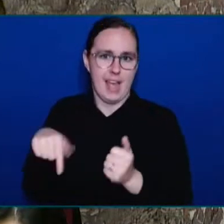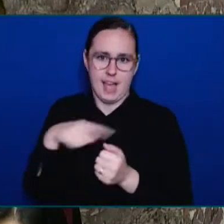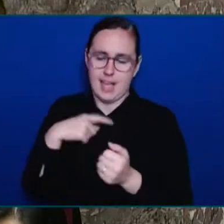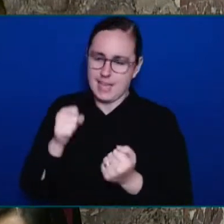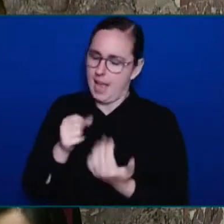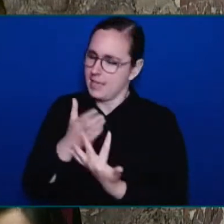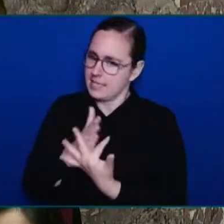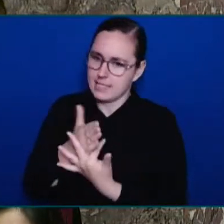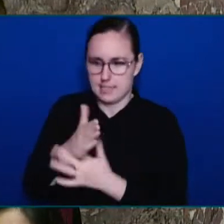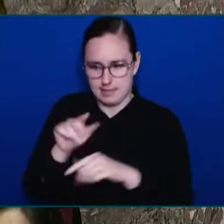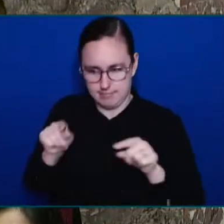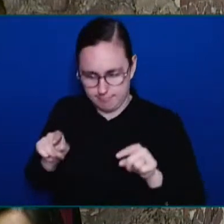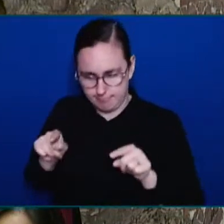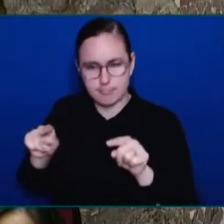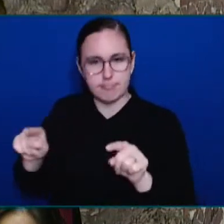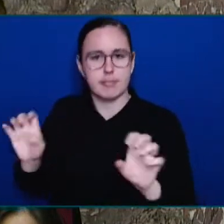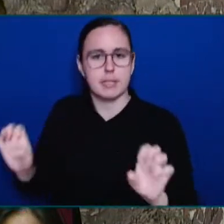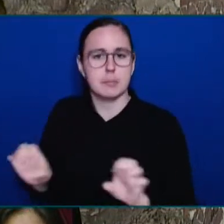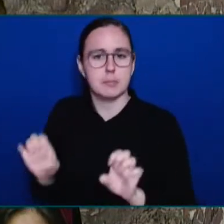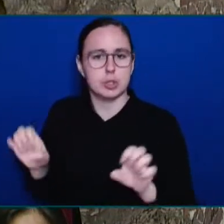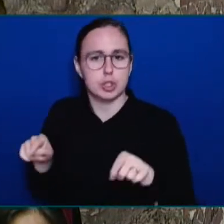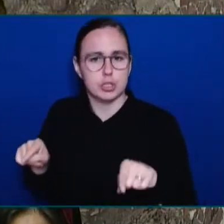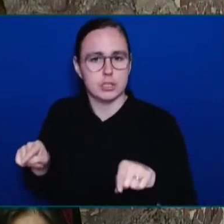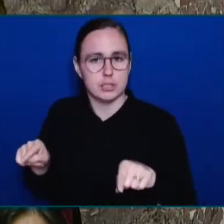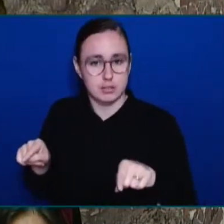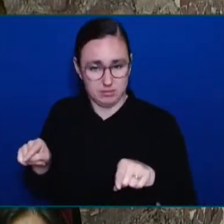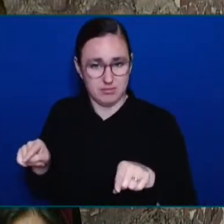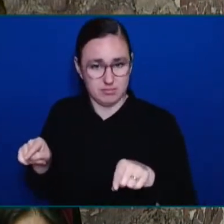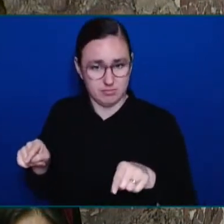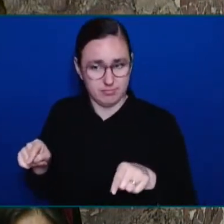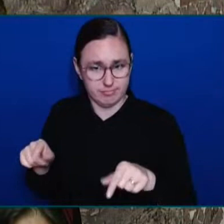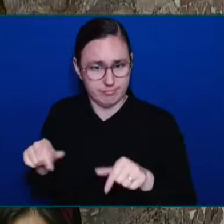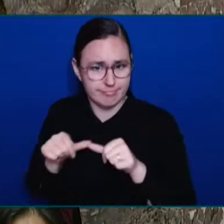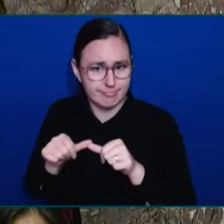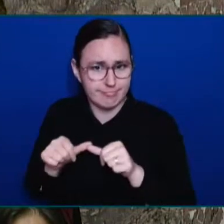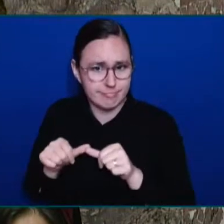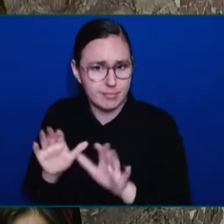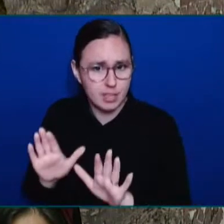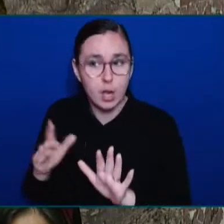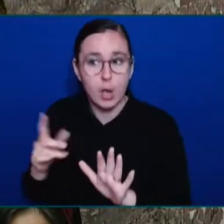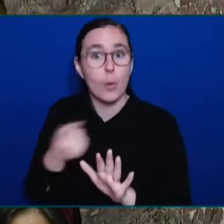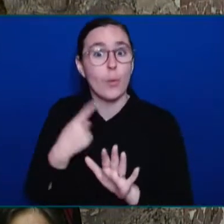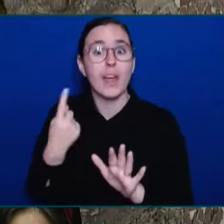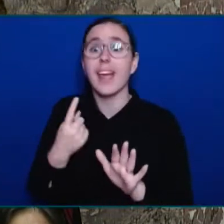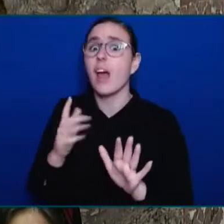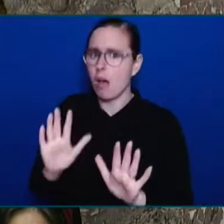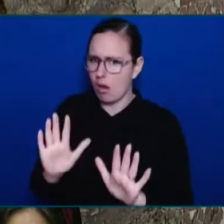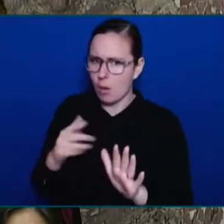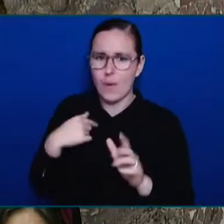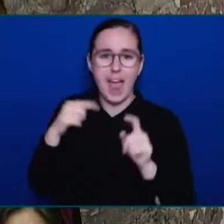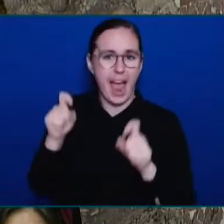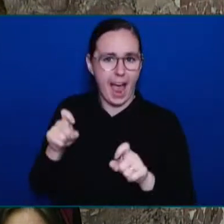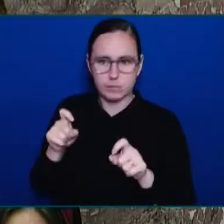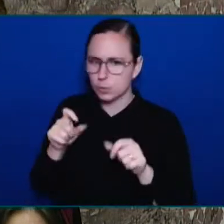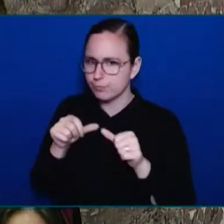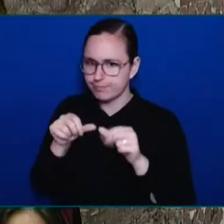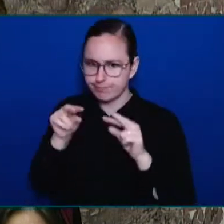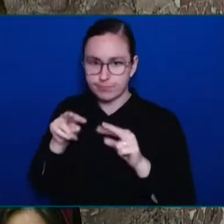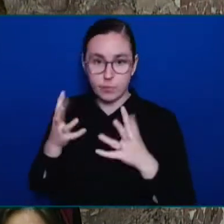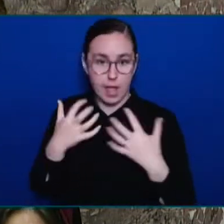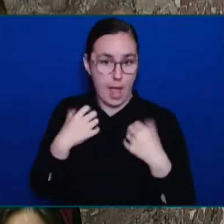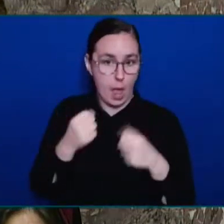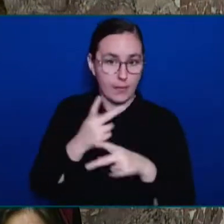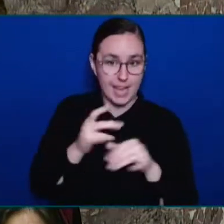is work to ensure that our healthcare system provides the care for patients they need when they need it. So